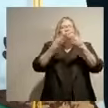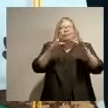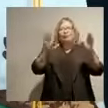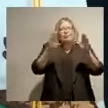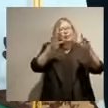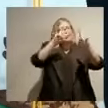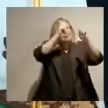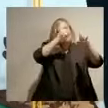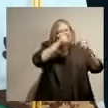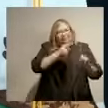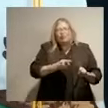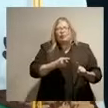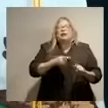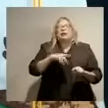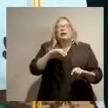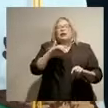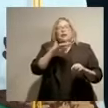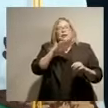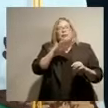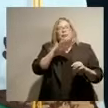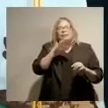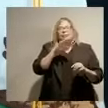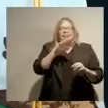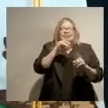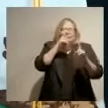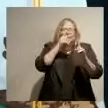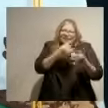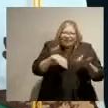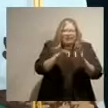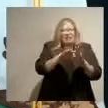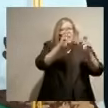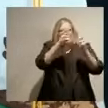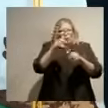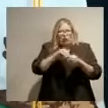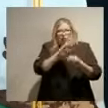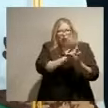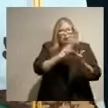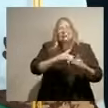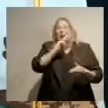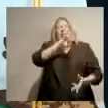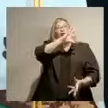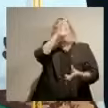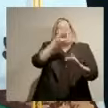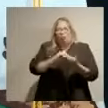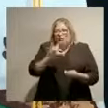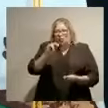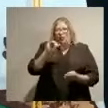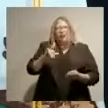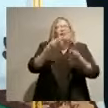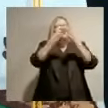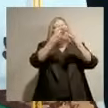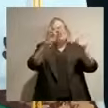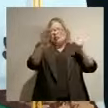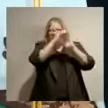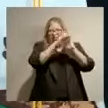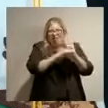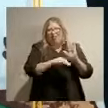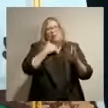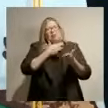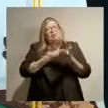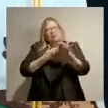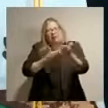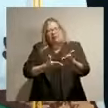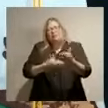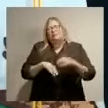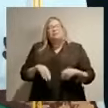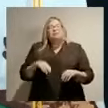significant issues in the budget and is never comprehensive of everything in the budget. And we are providing that document today, so it's available to the public